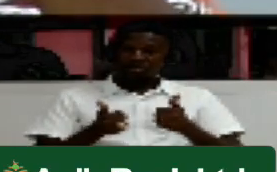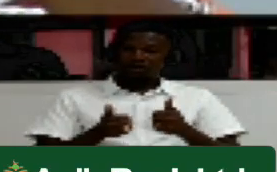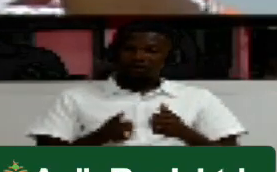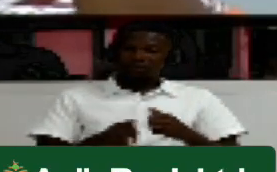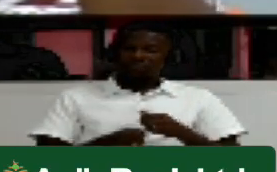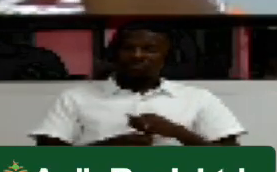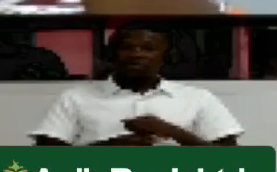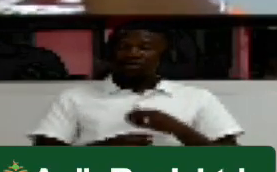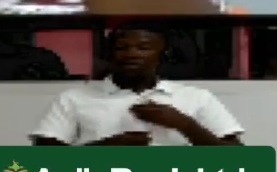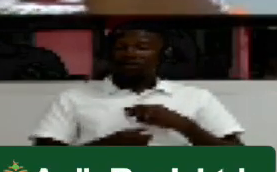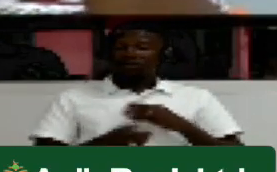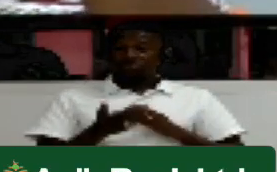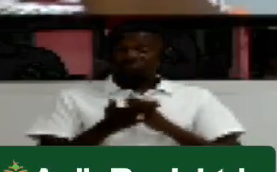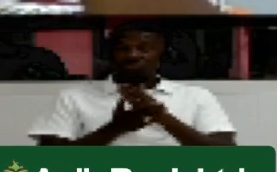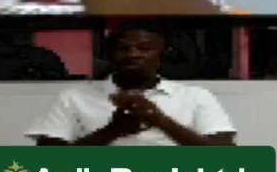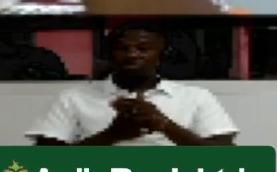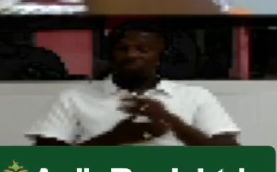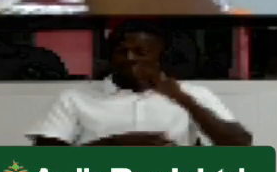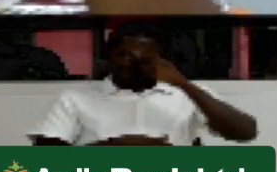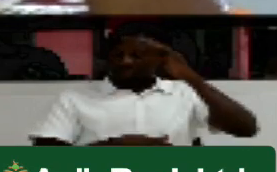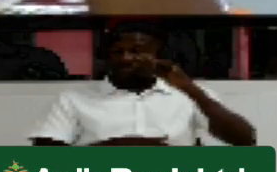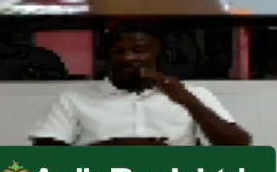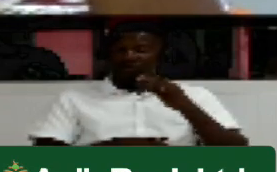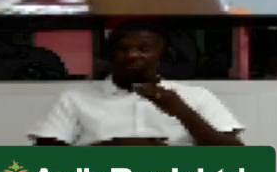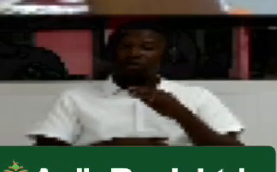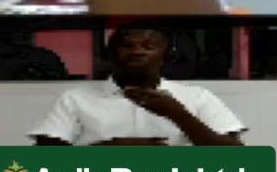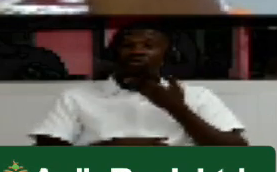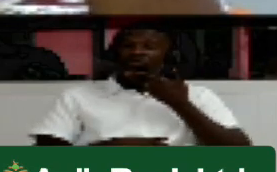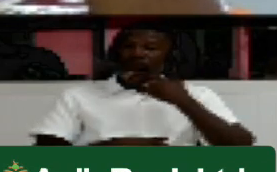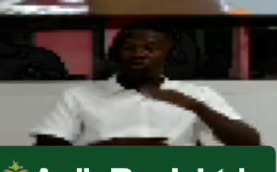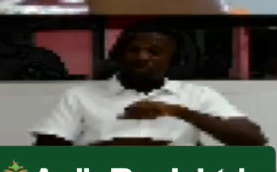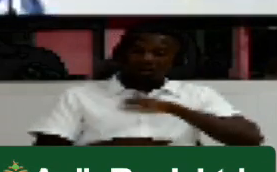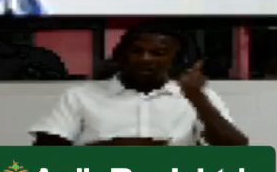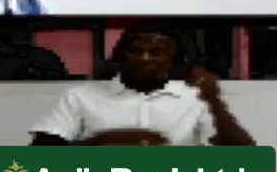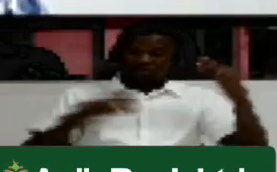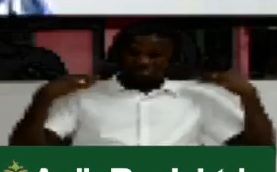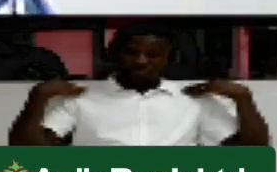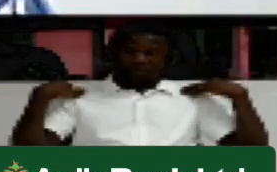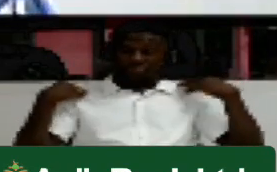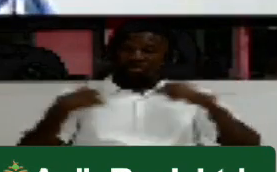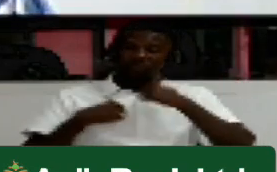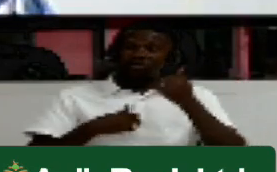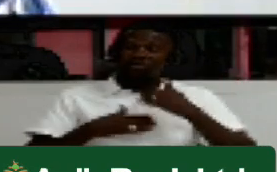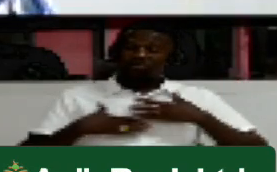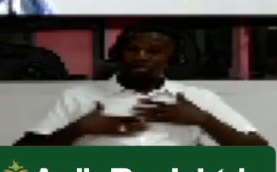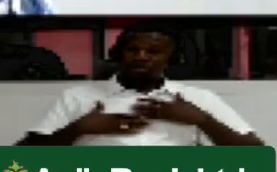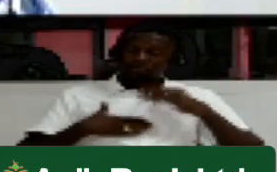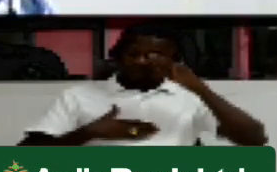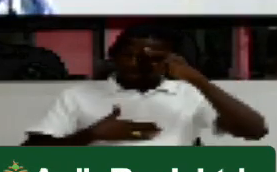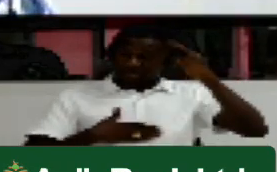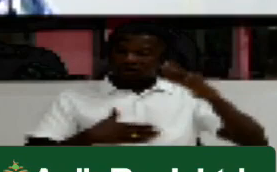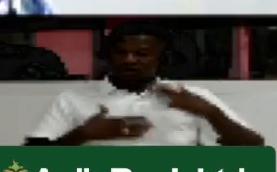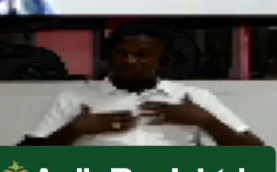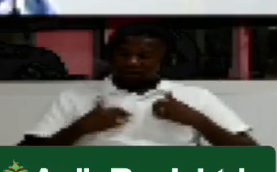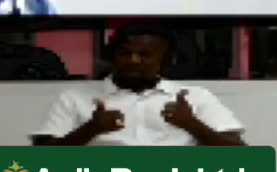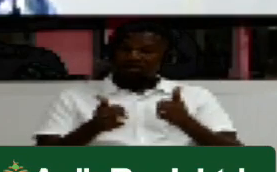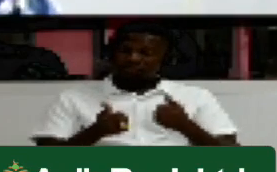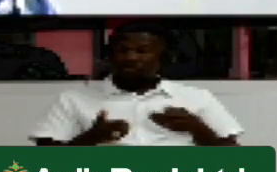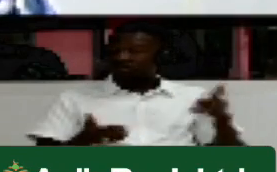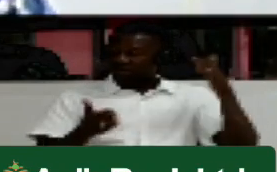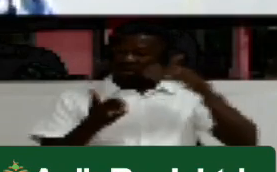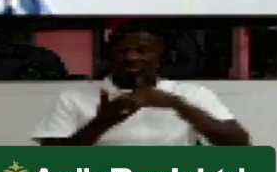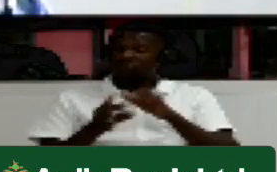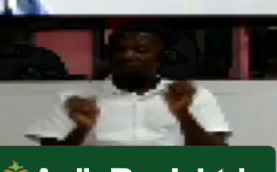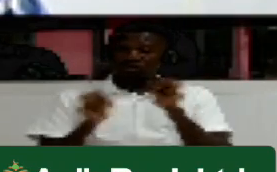through the Minister of Youth and Sports and Minister of Health. But since then, nothing has come out of